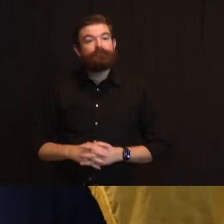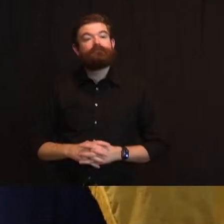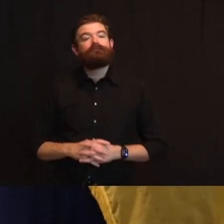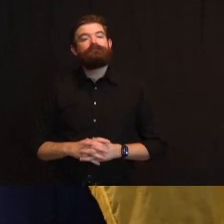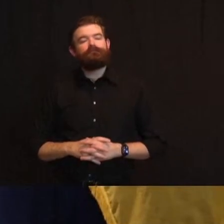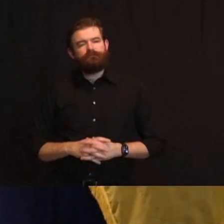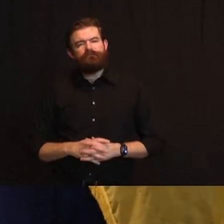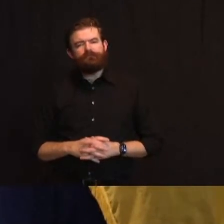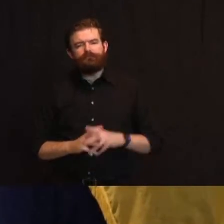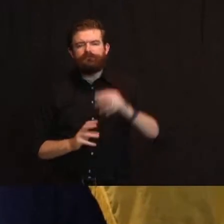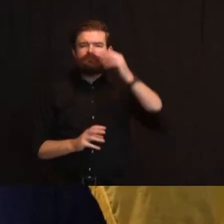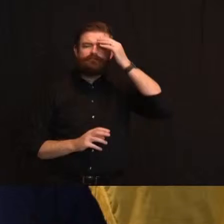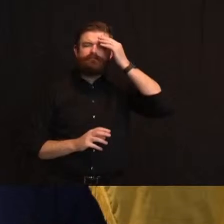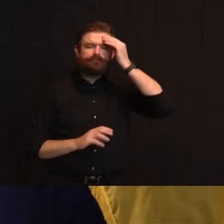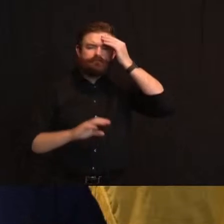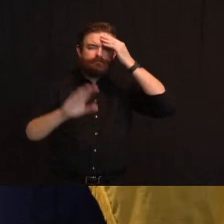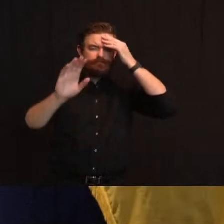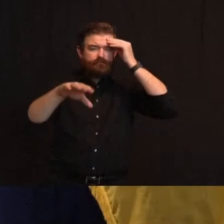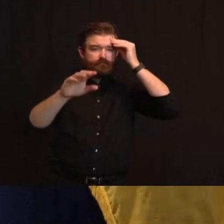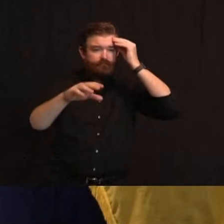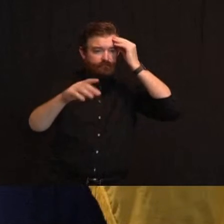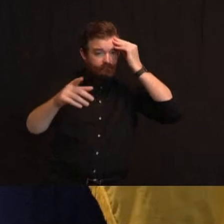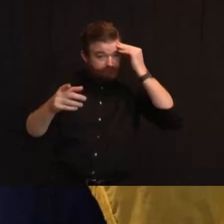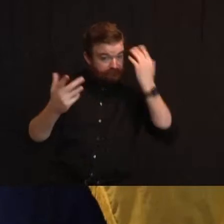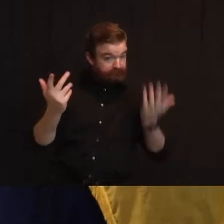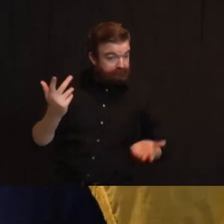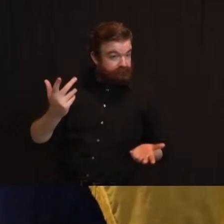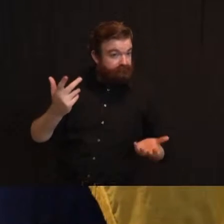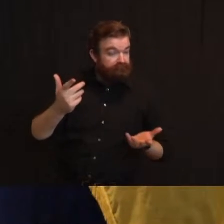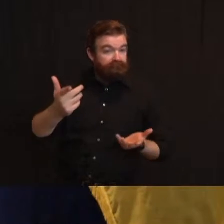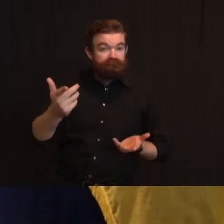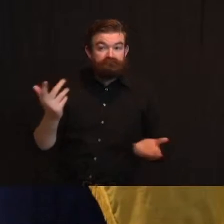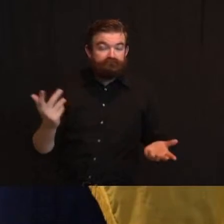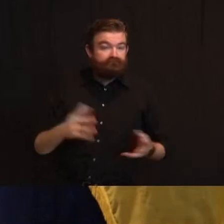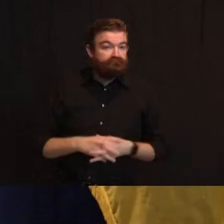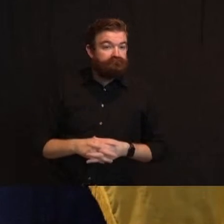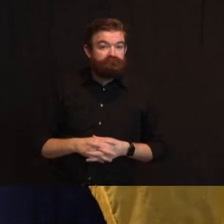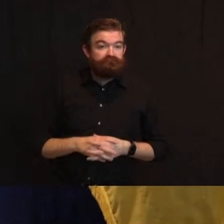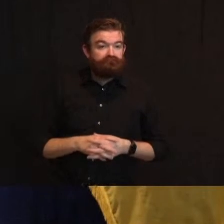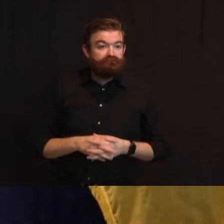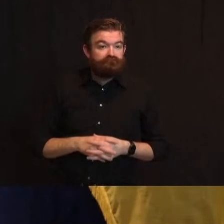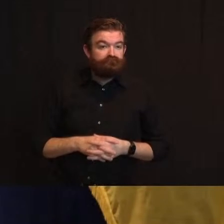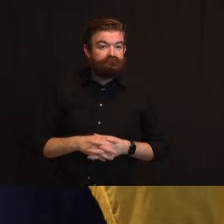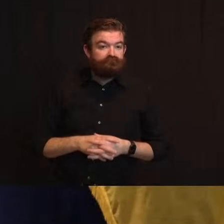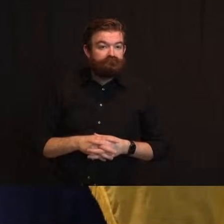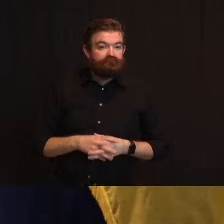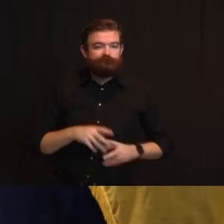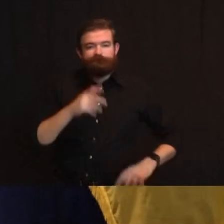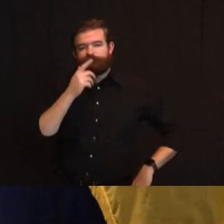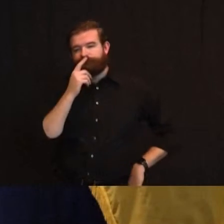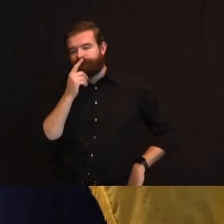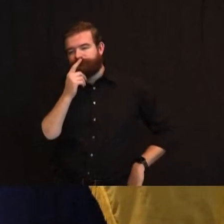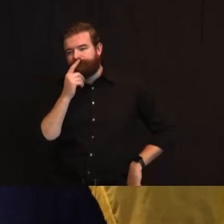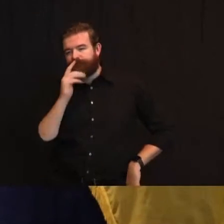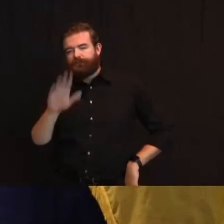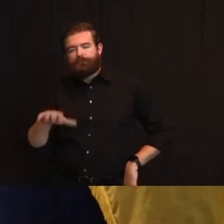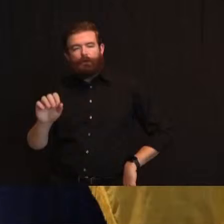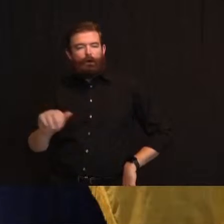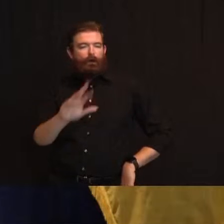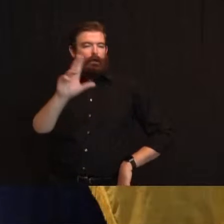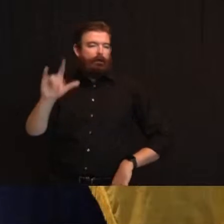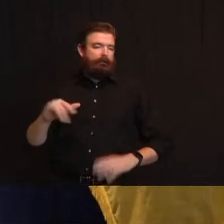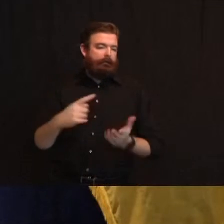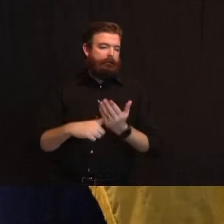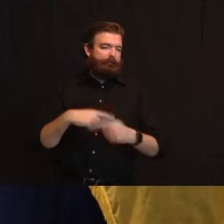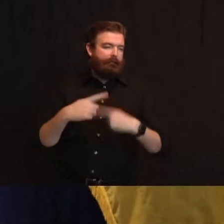cautious optimism or not. It's too early to declare that for me, at least, in terms of the numbers. But also, spend a